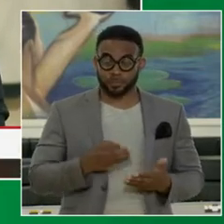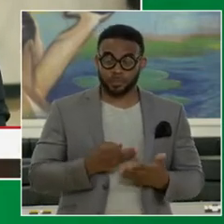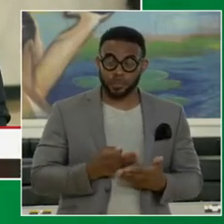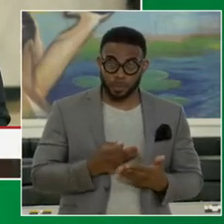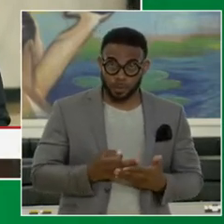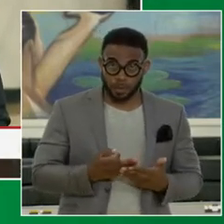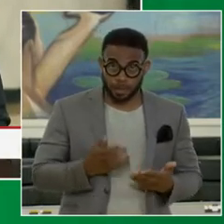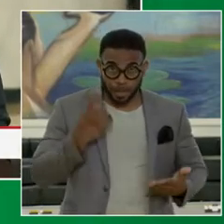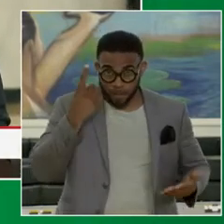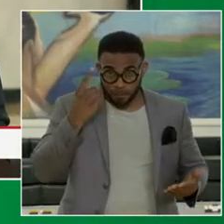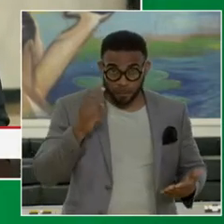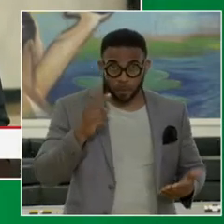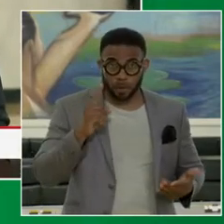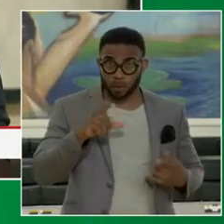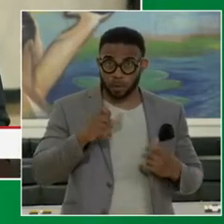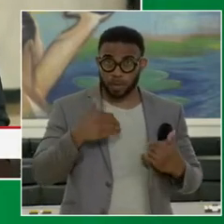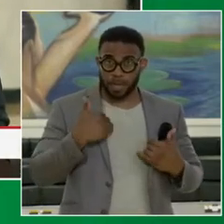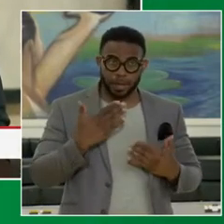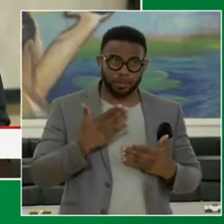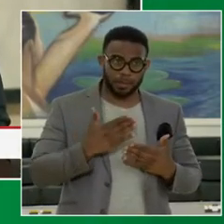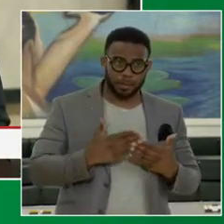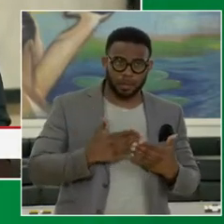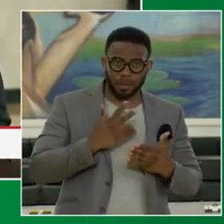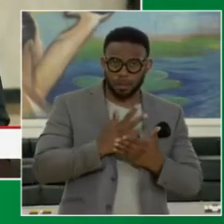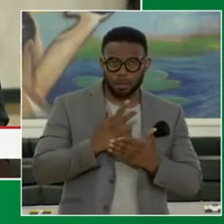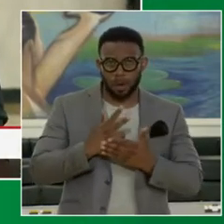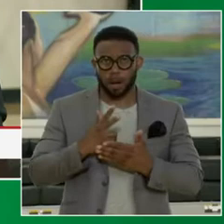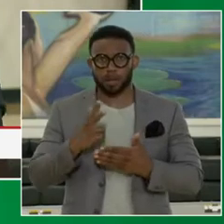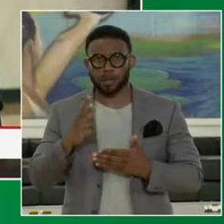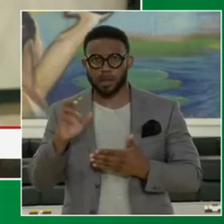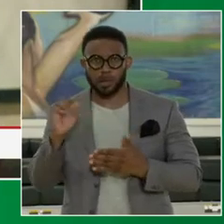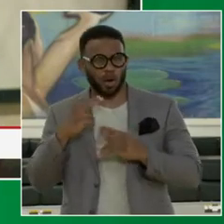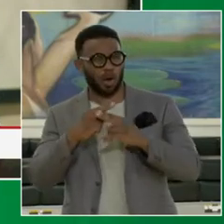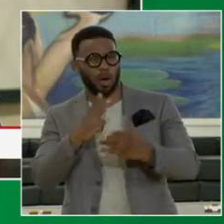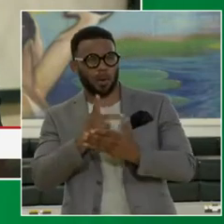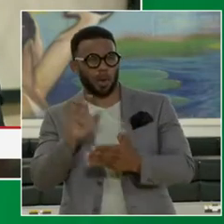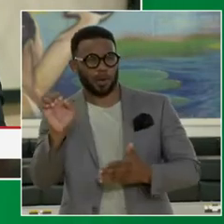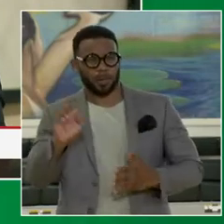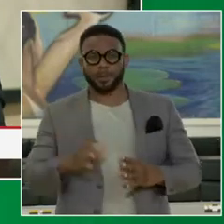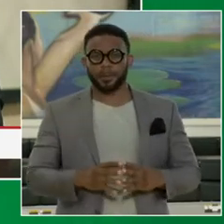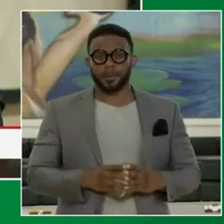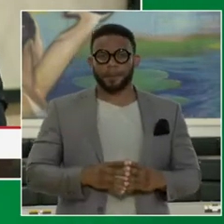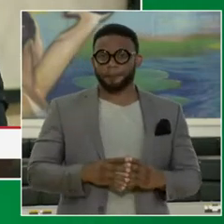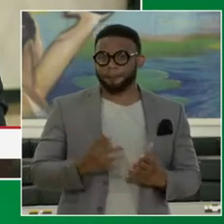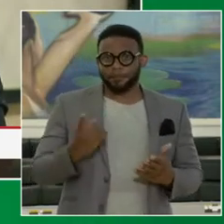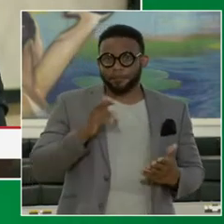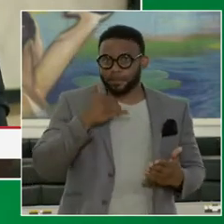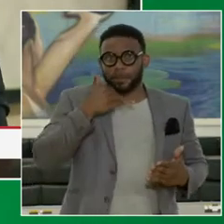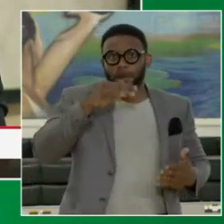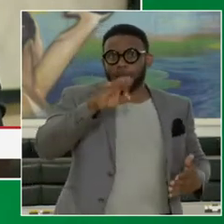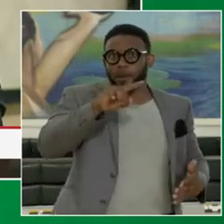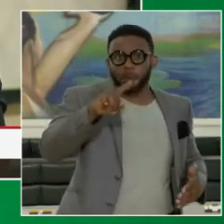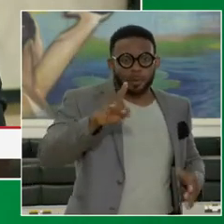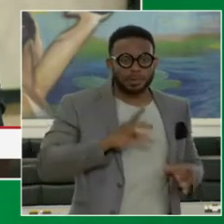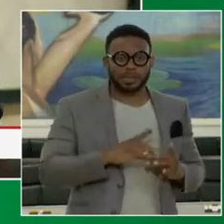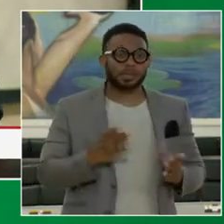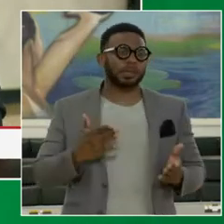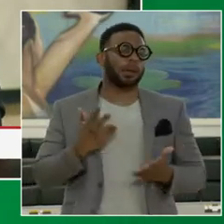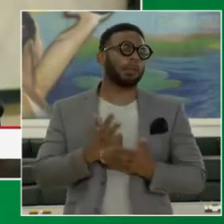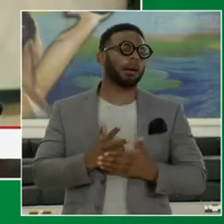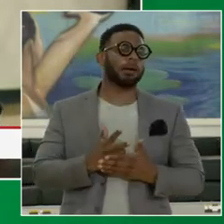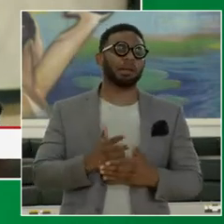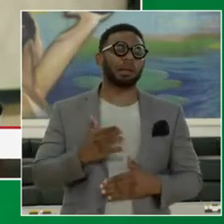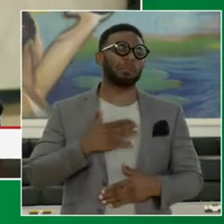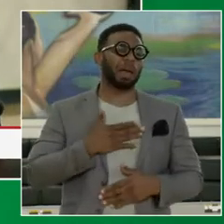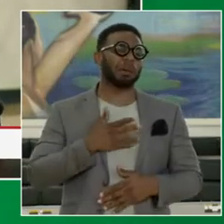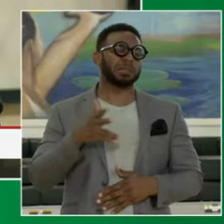though, here is for when we have some parking emergencies. We call them parking emergencies. Okay. Somebody will call 911 and say somebody's parked and blocked